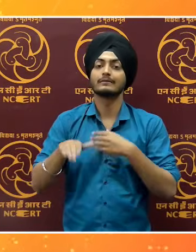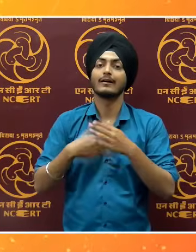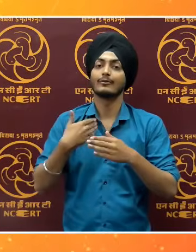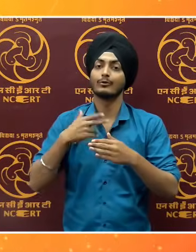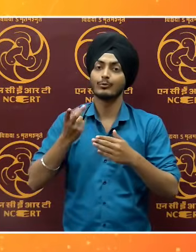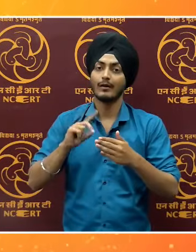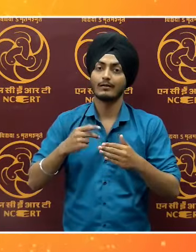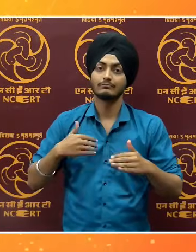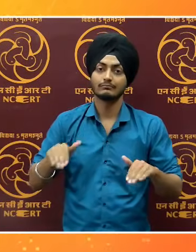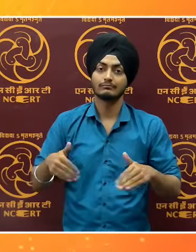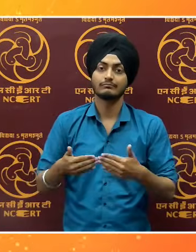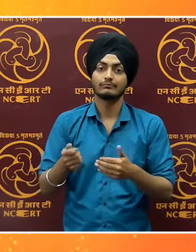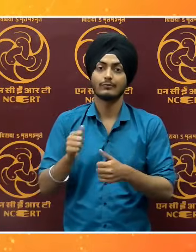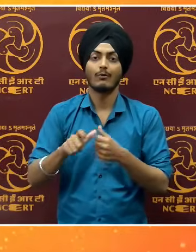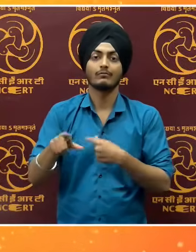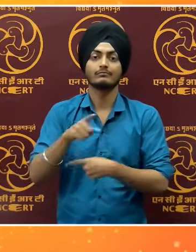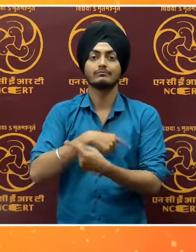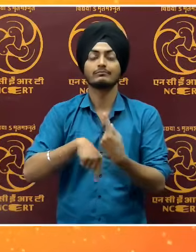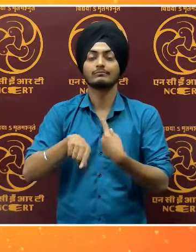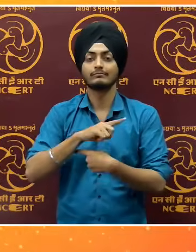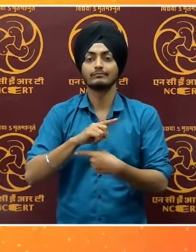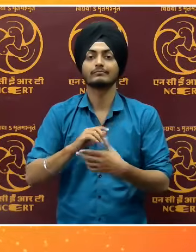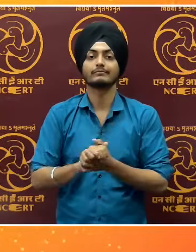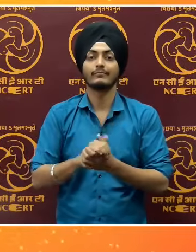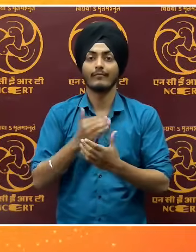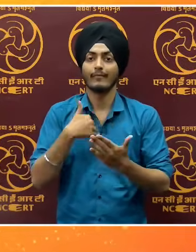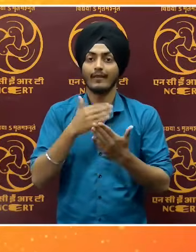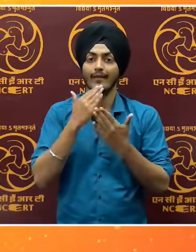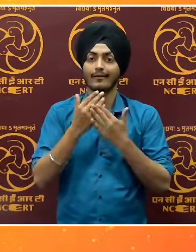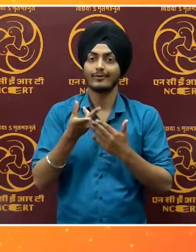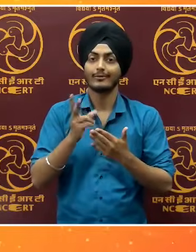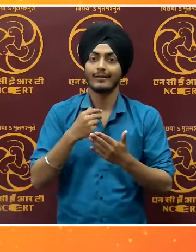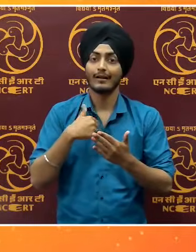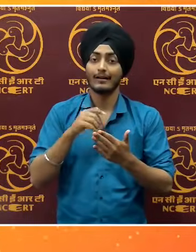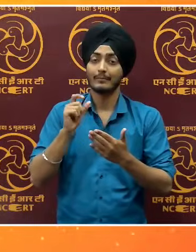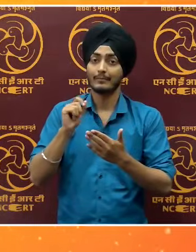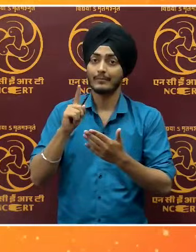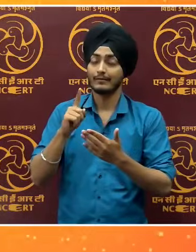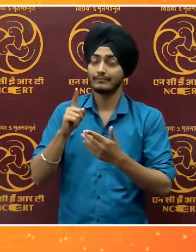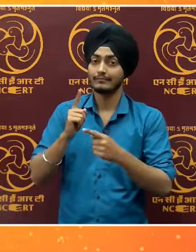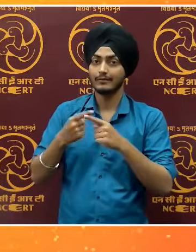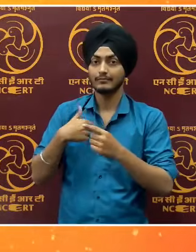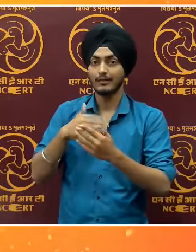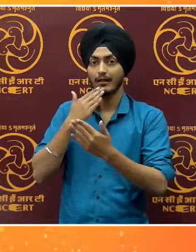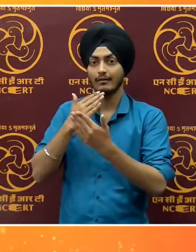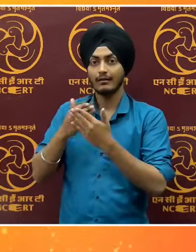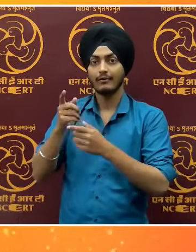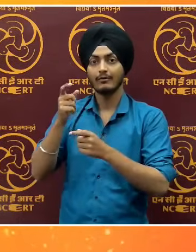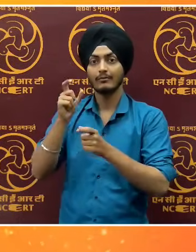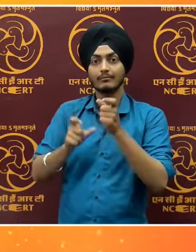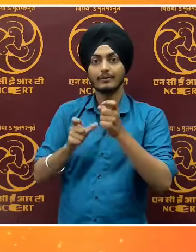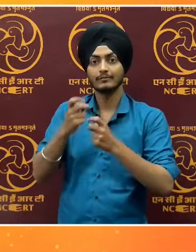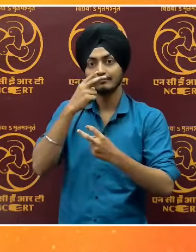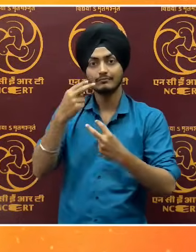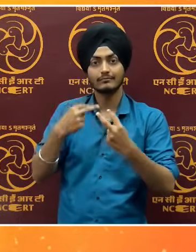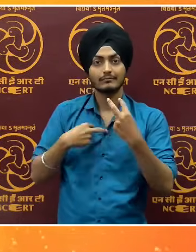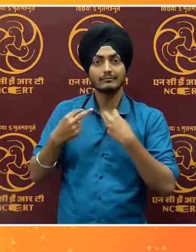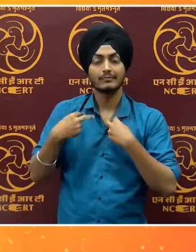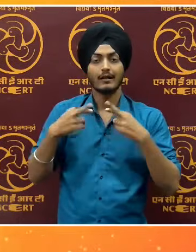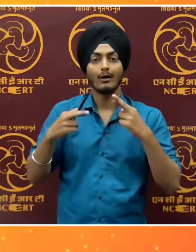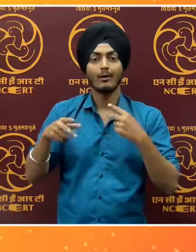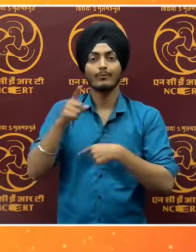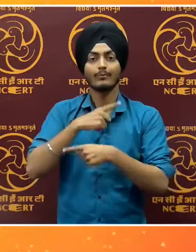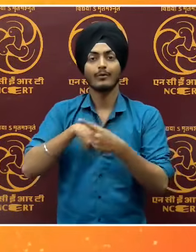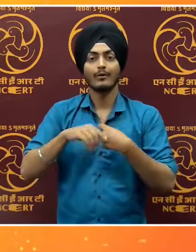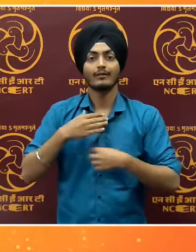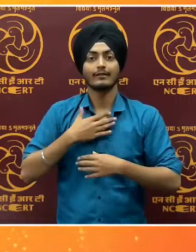session. Absolutely, sir. Thank you once again. Thank you to our viewers as well for being with us today. I really hope that you